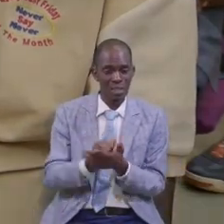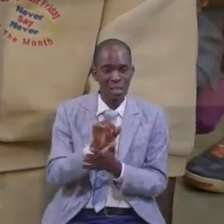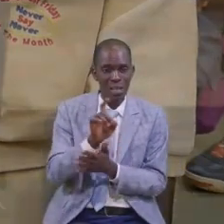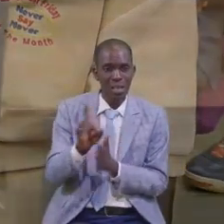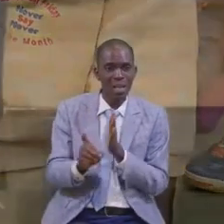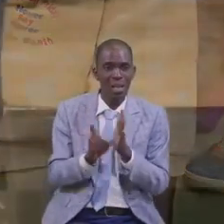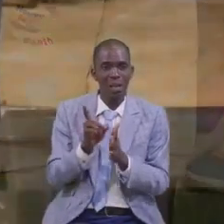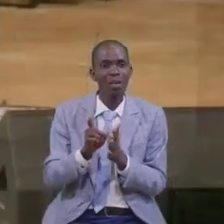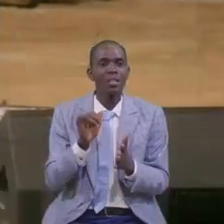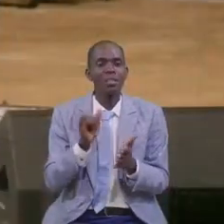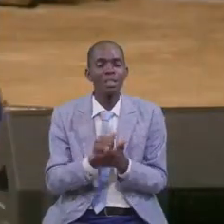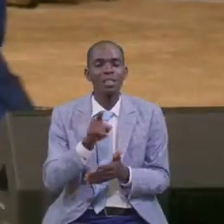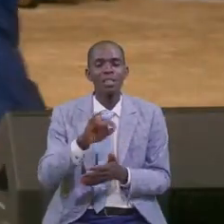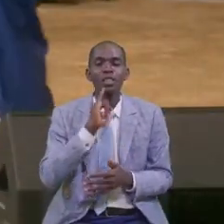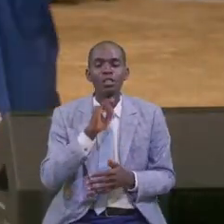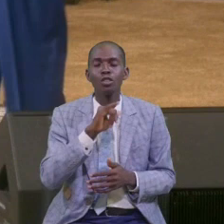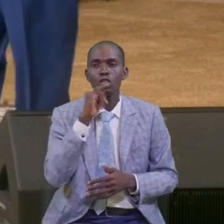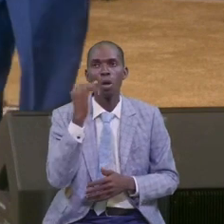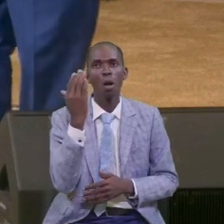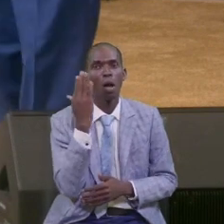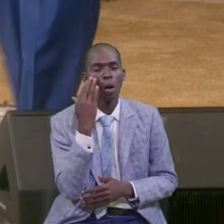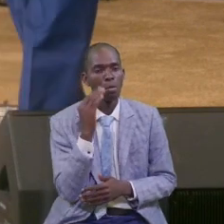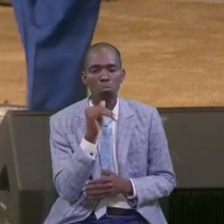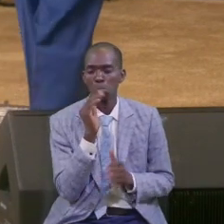that he is not aware of.